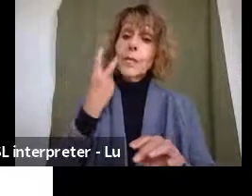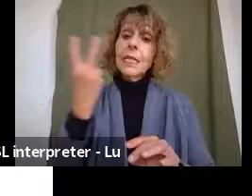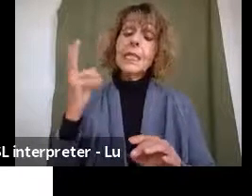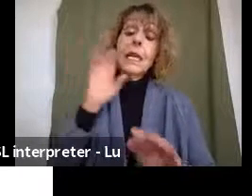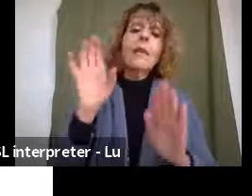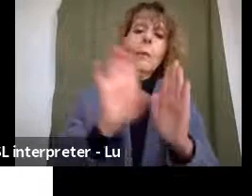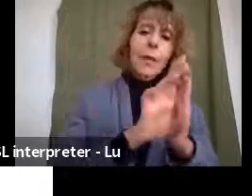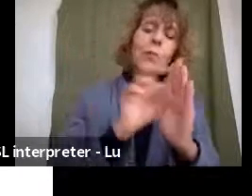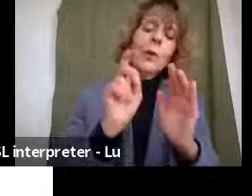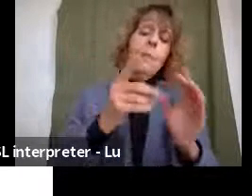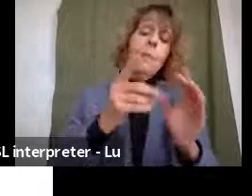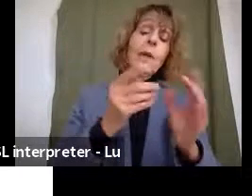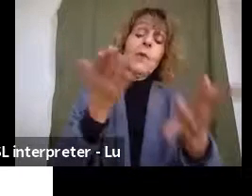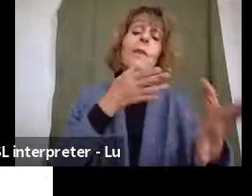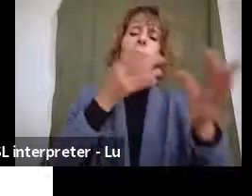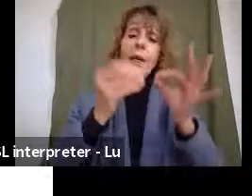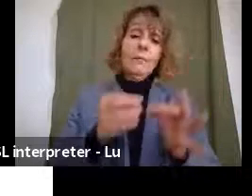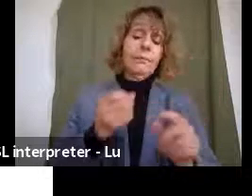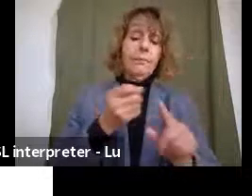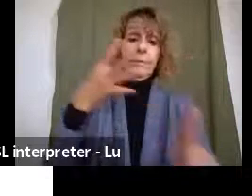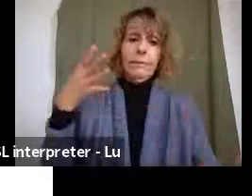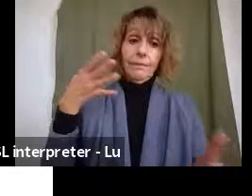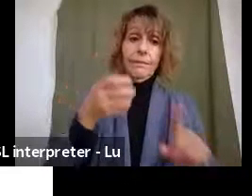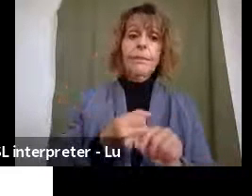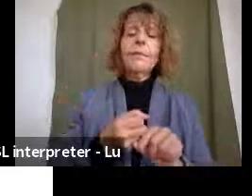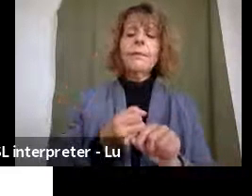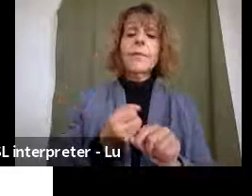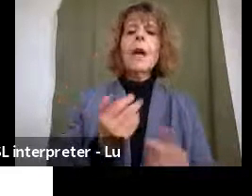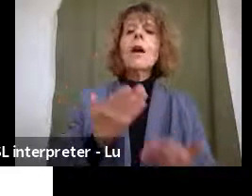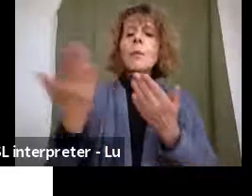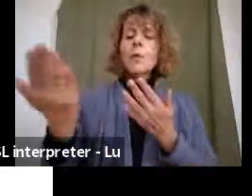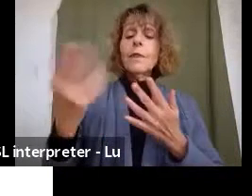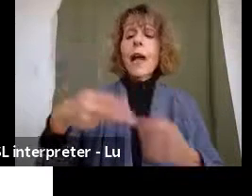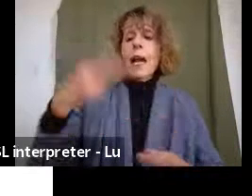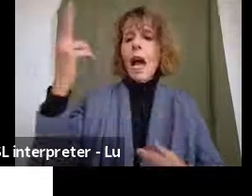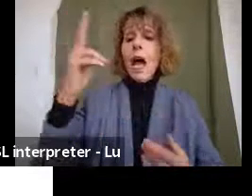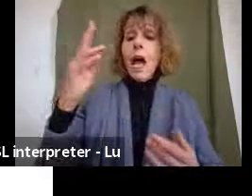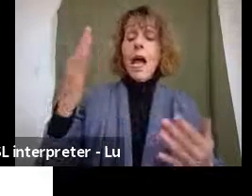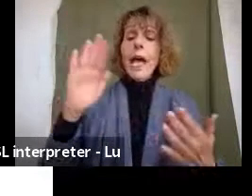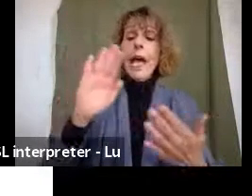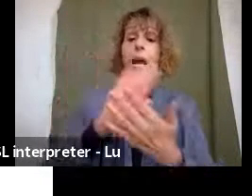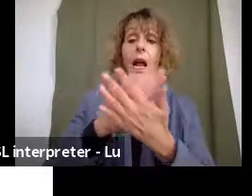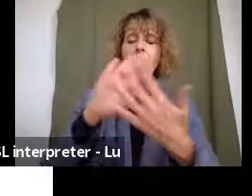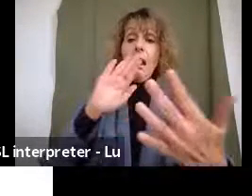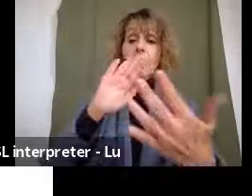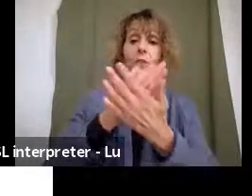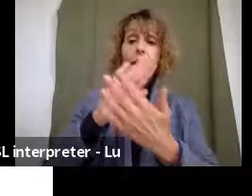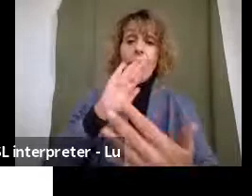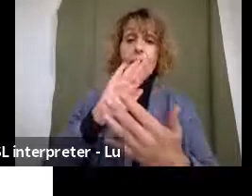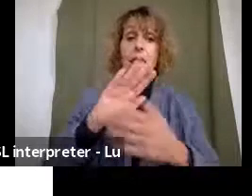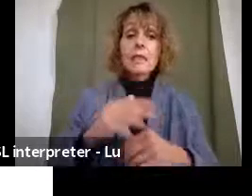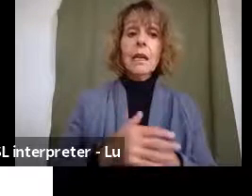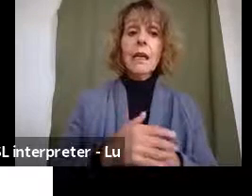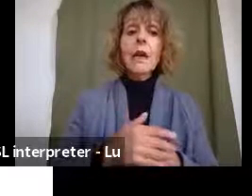dark. And then an extra sophistication would be to allow the user to